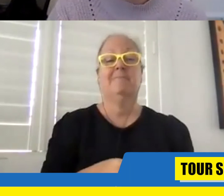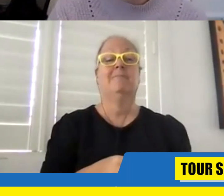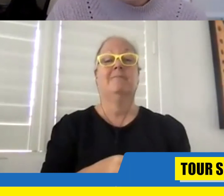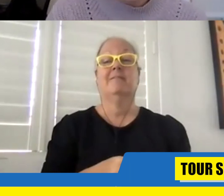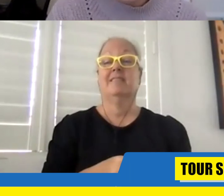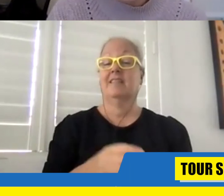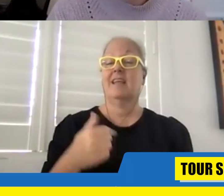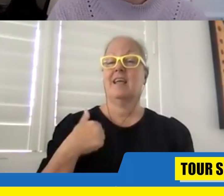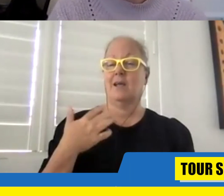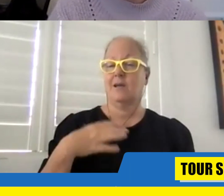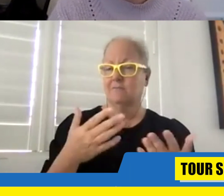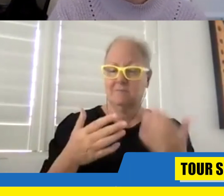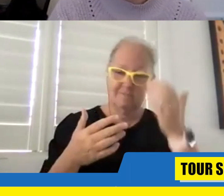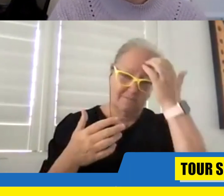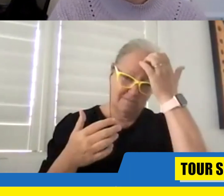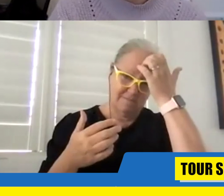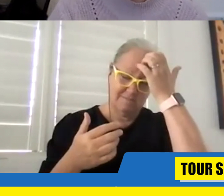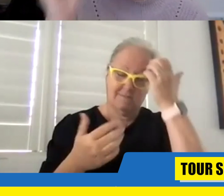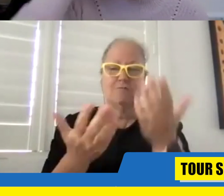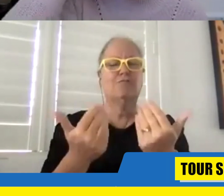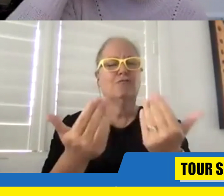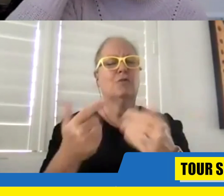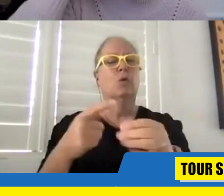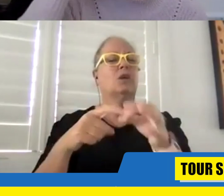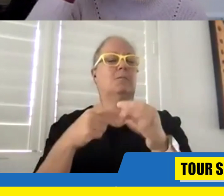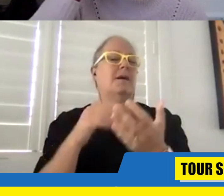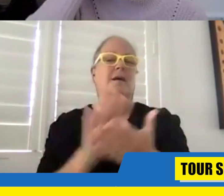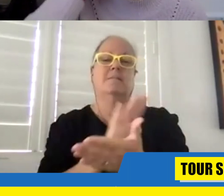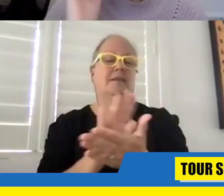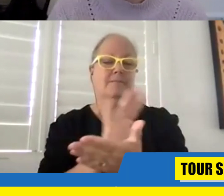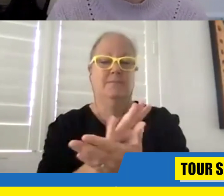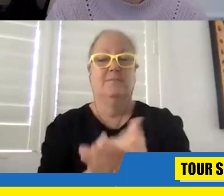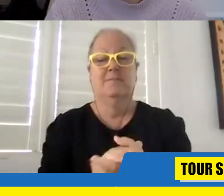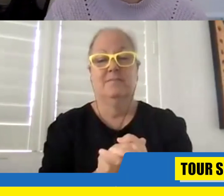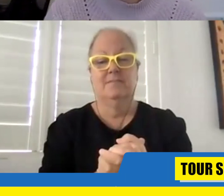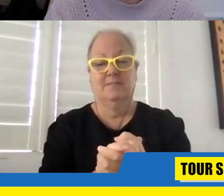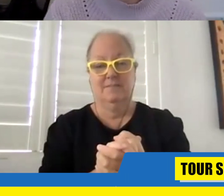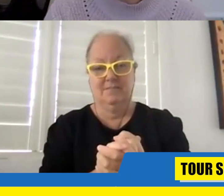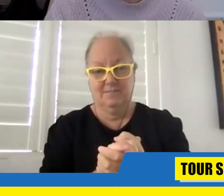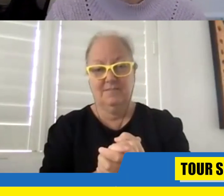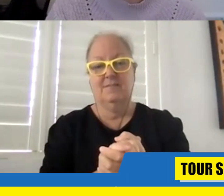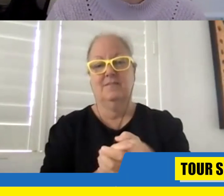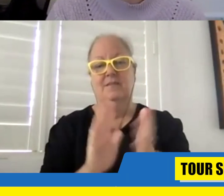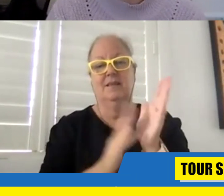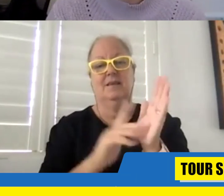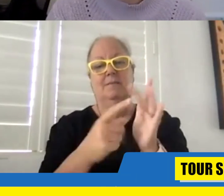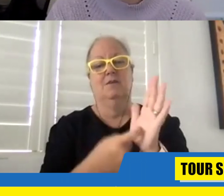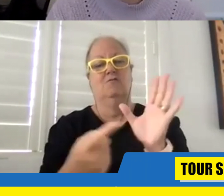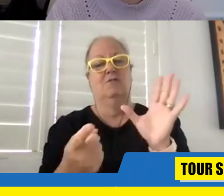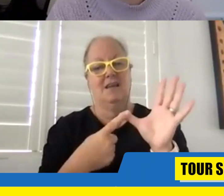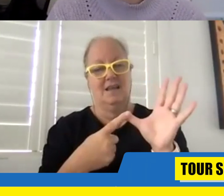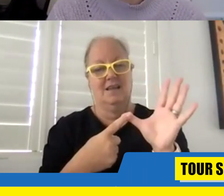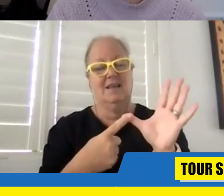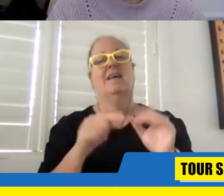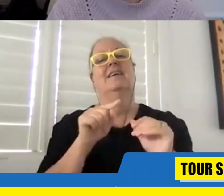Mira that you're going to hit me with the questions? Look, I think probably not. Mira is very new. So Mira is the Marysville Information and